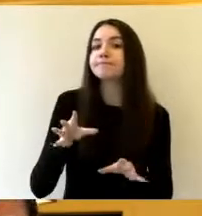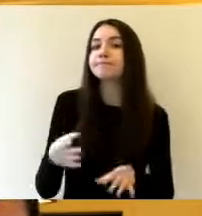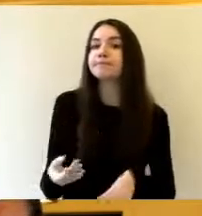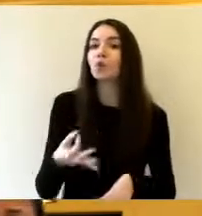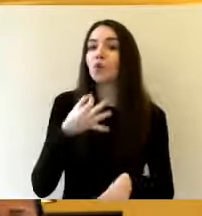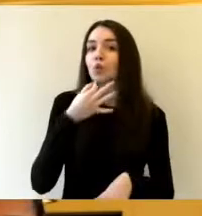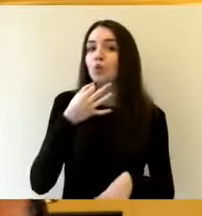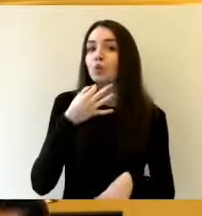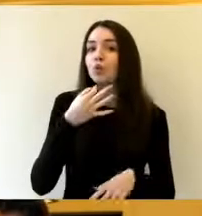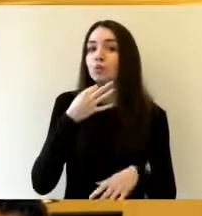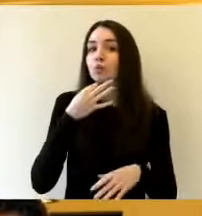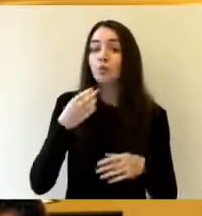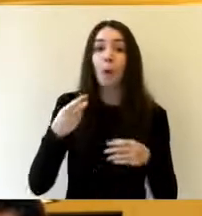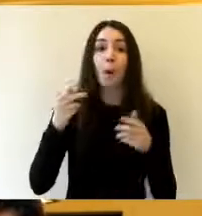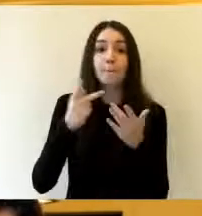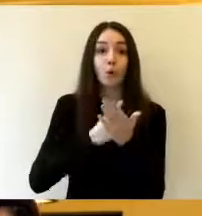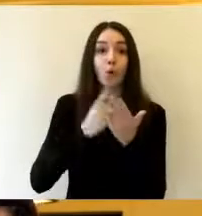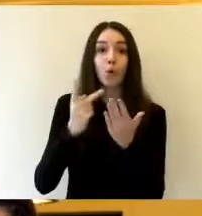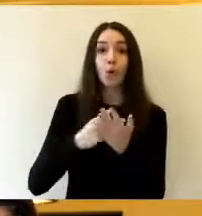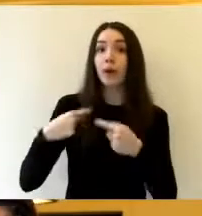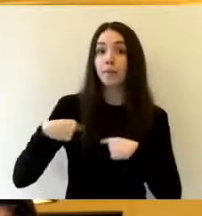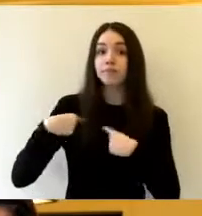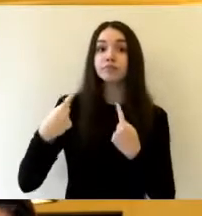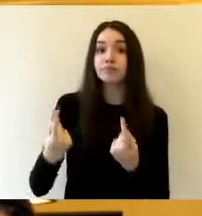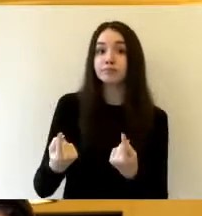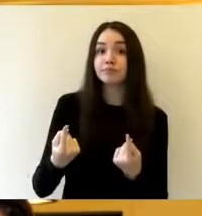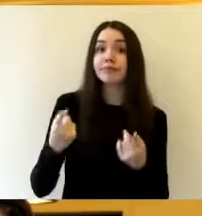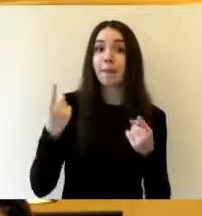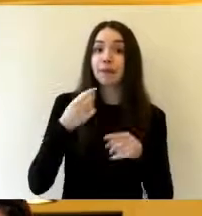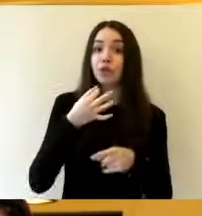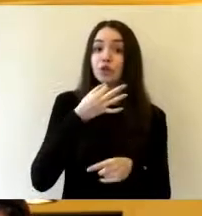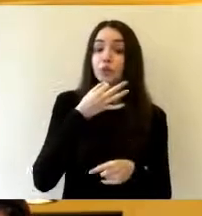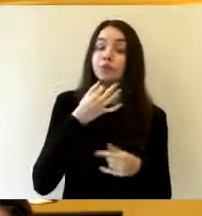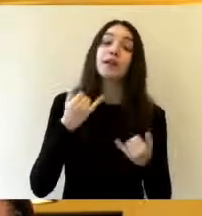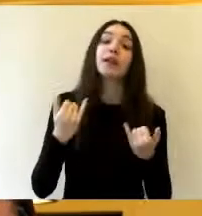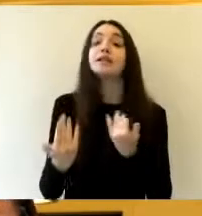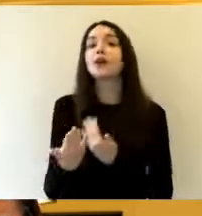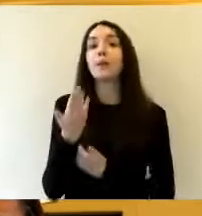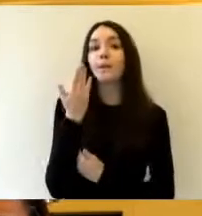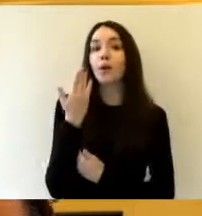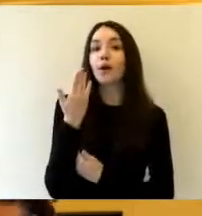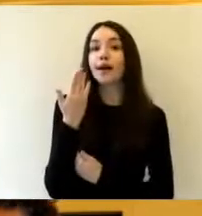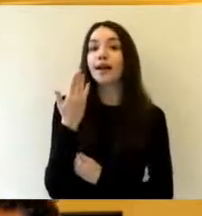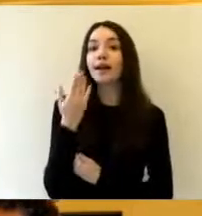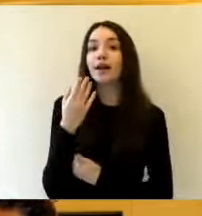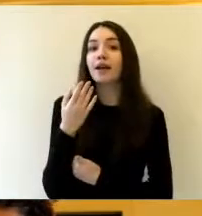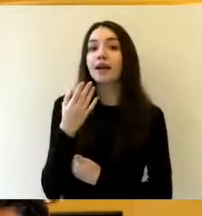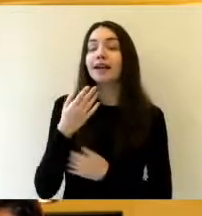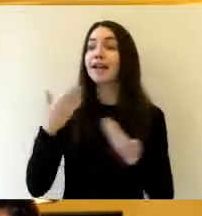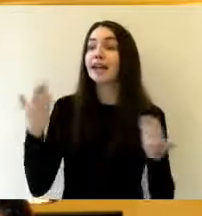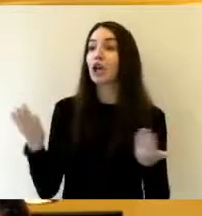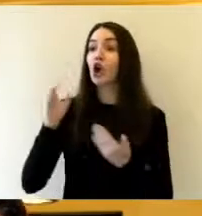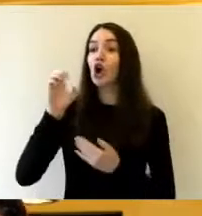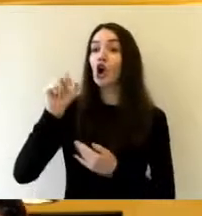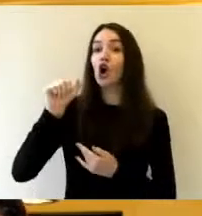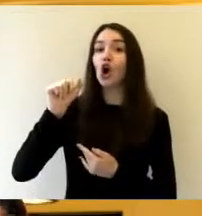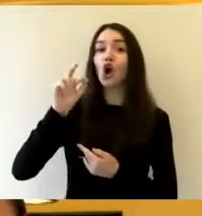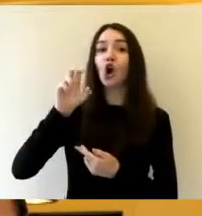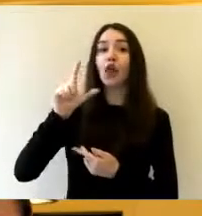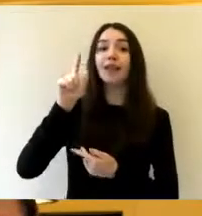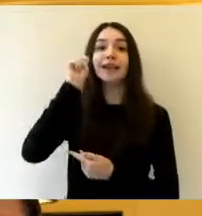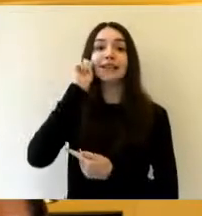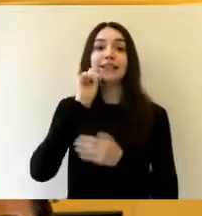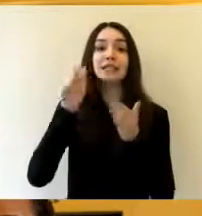upcoming programs here at the Pratt. This morning, we are coming to you live from the beautiful Earl Teen Center for Learning